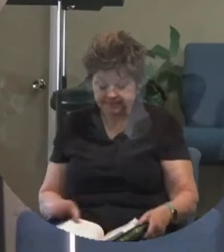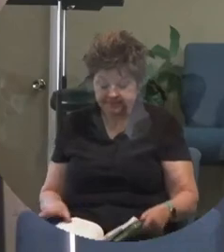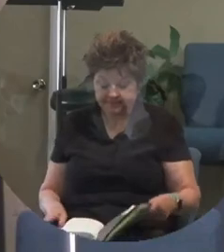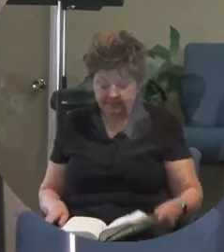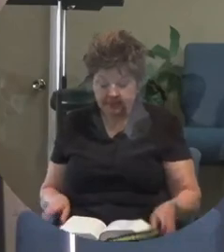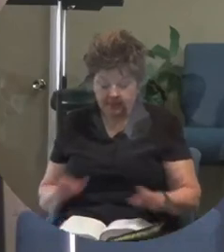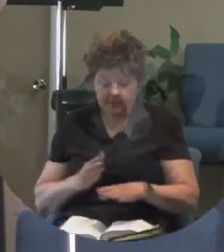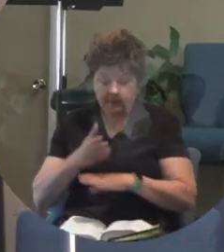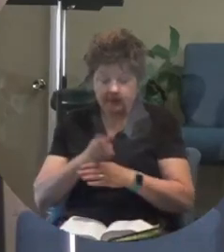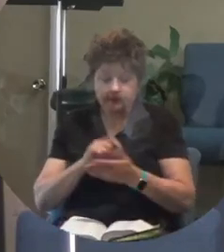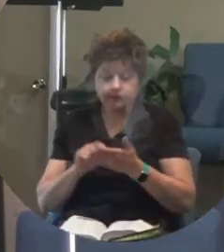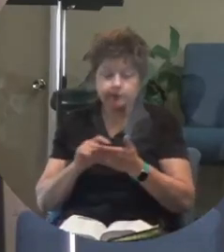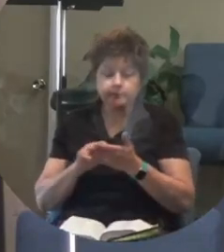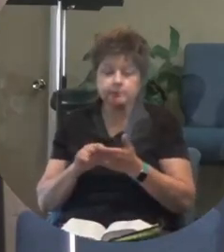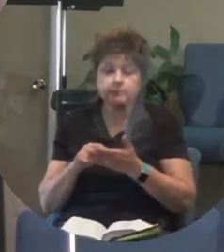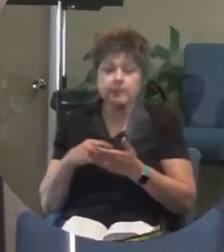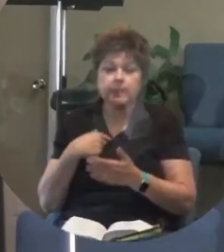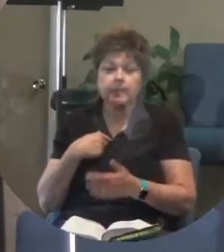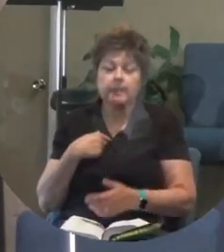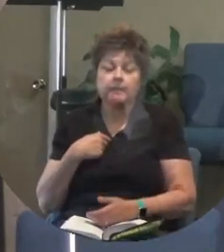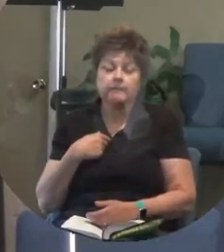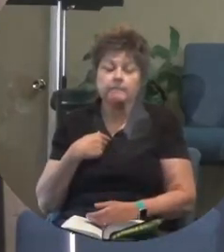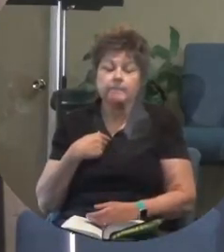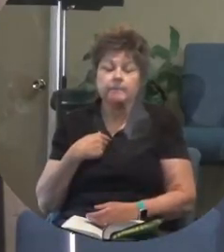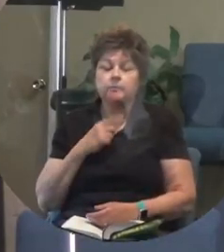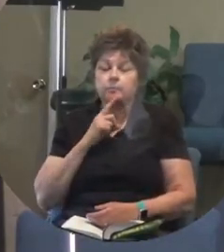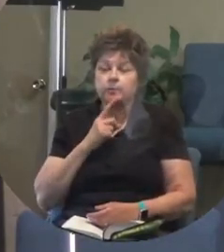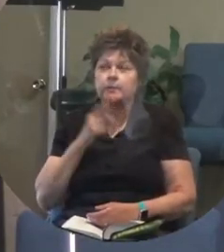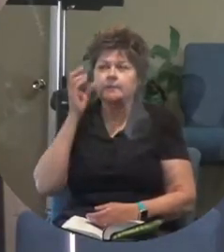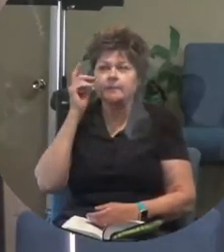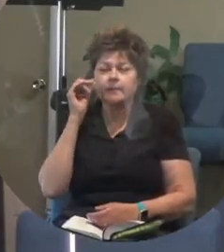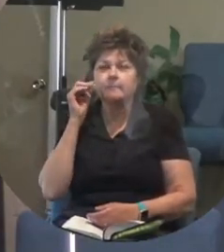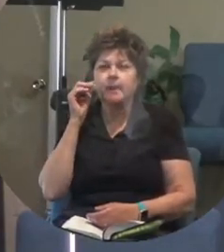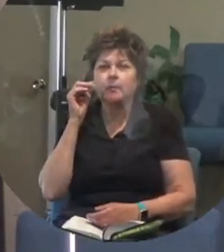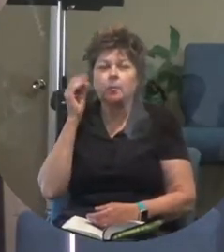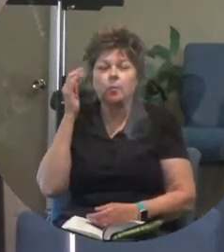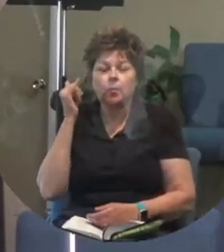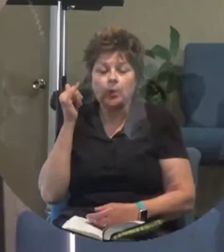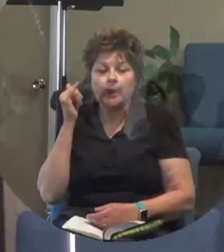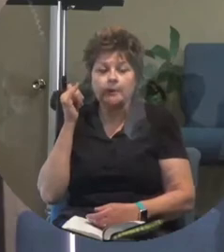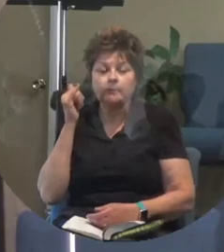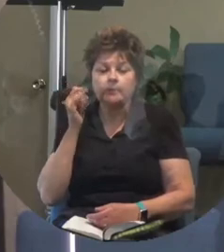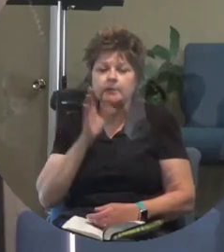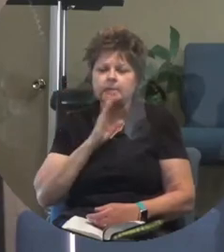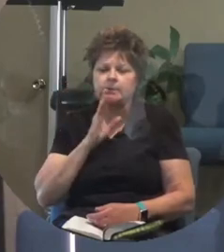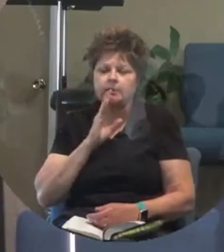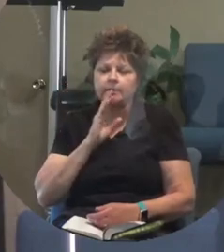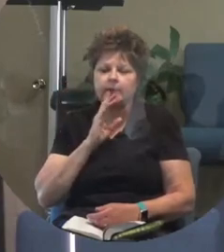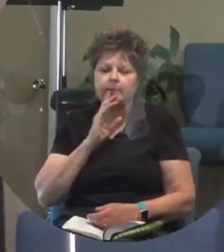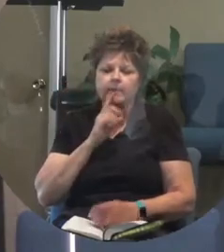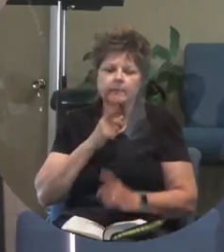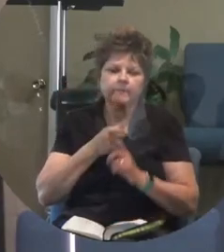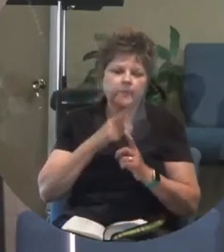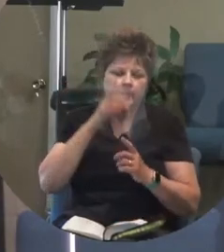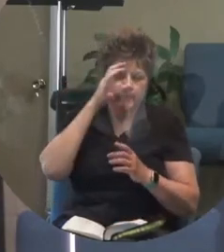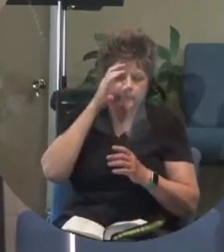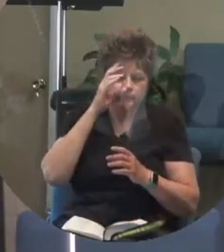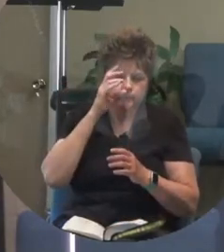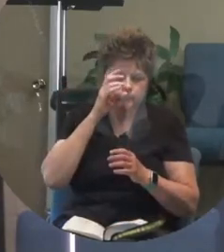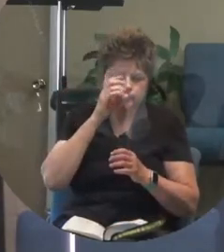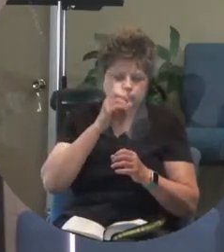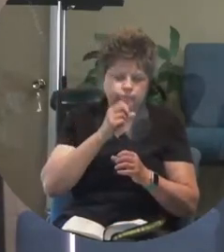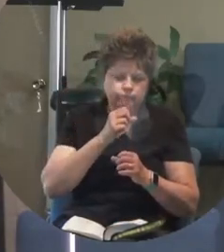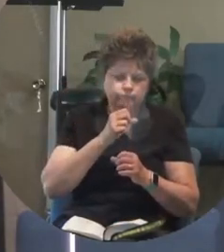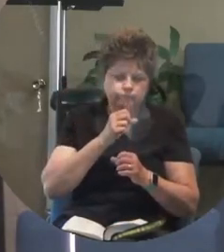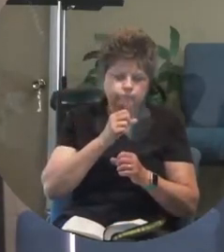And I've been really thinking about this. Why would he go from trusting your own understanding and